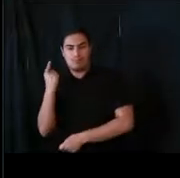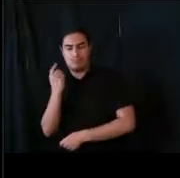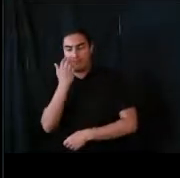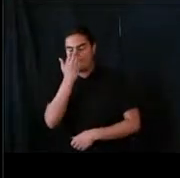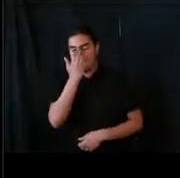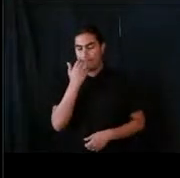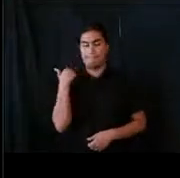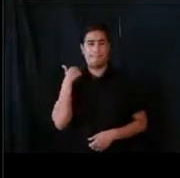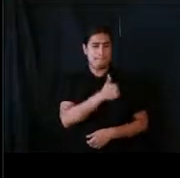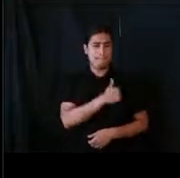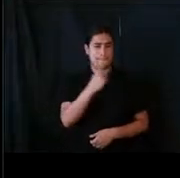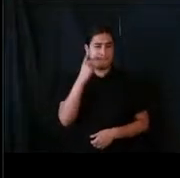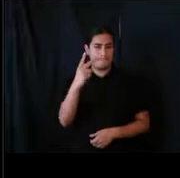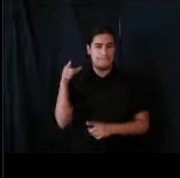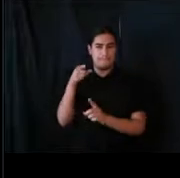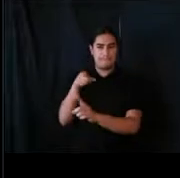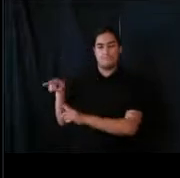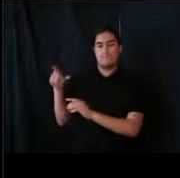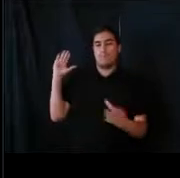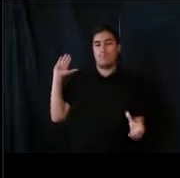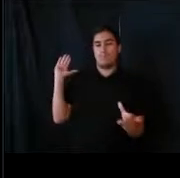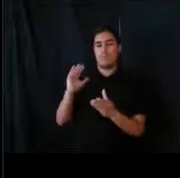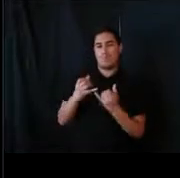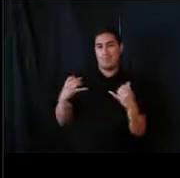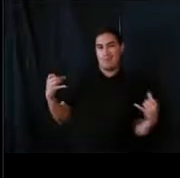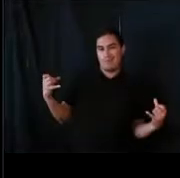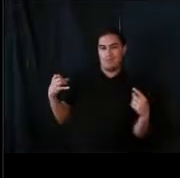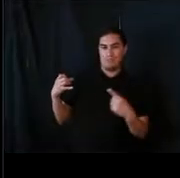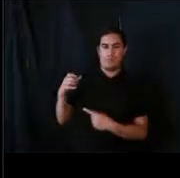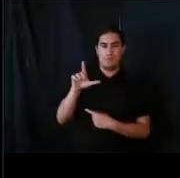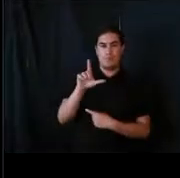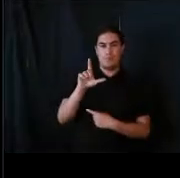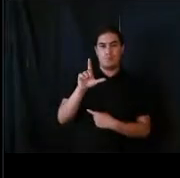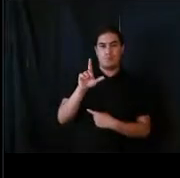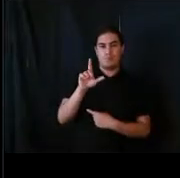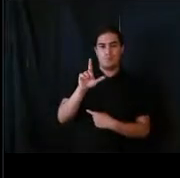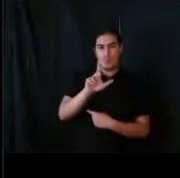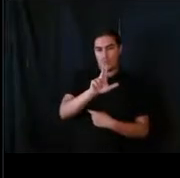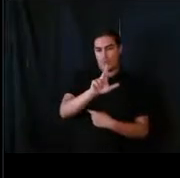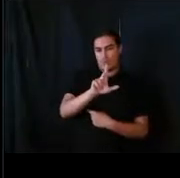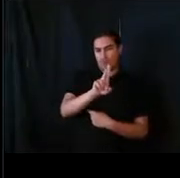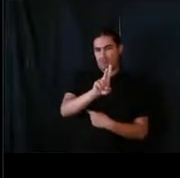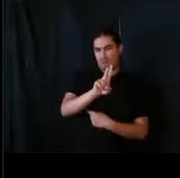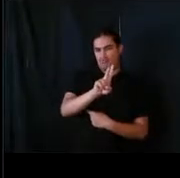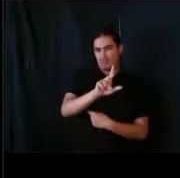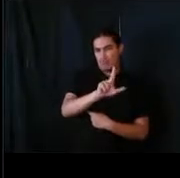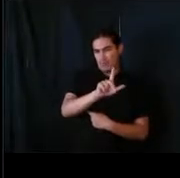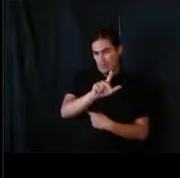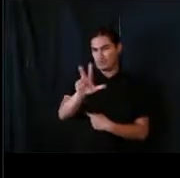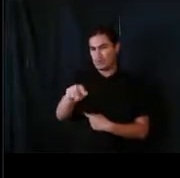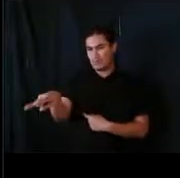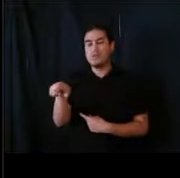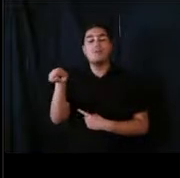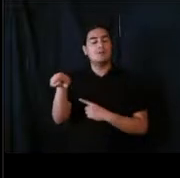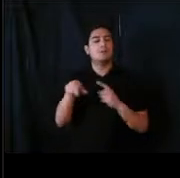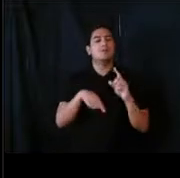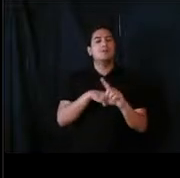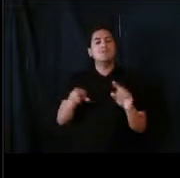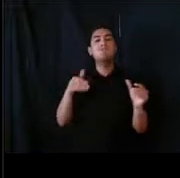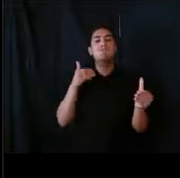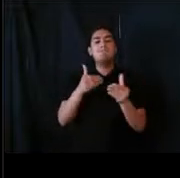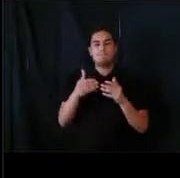um a a lower line there in the in the 2122 green line but again it's worth noting we had nearly a